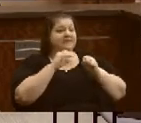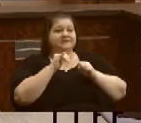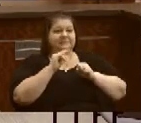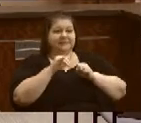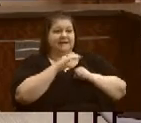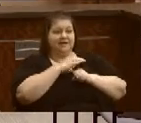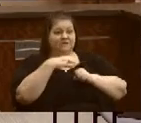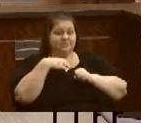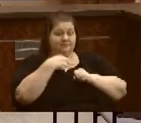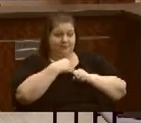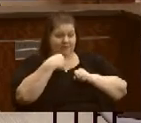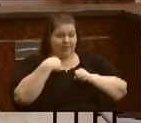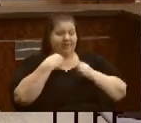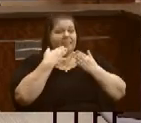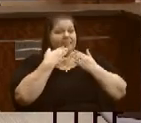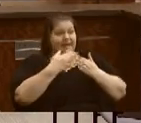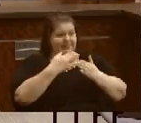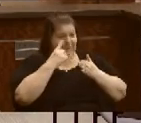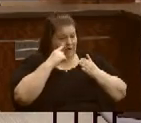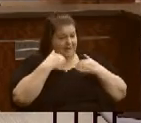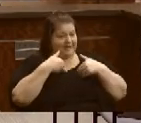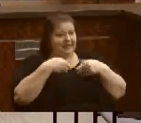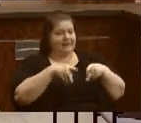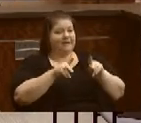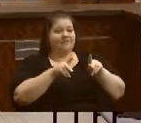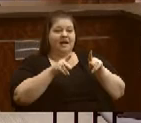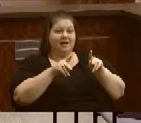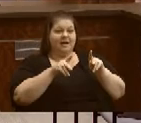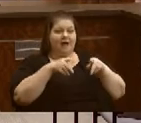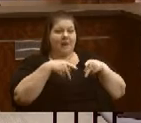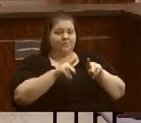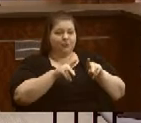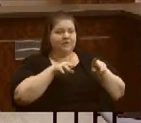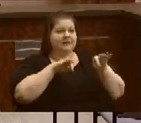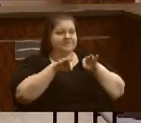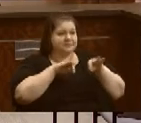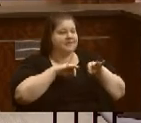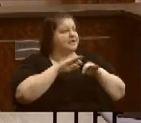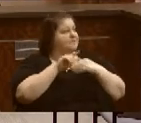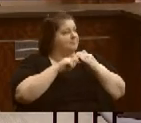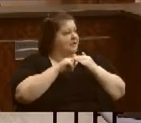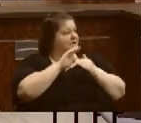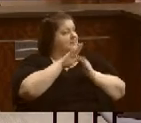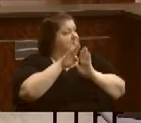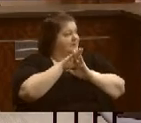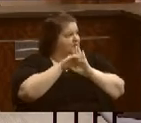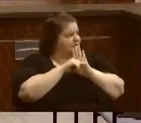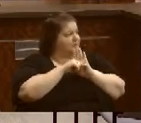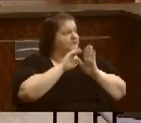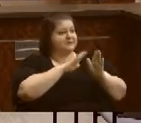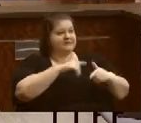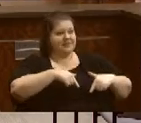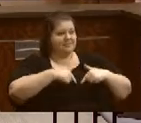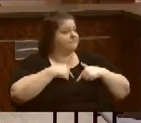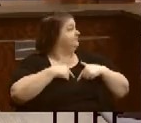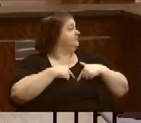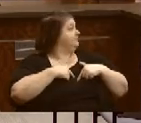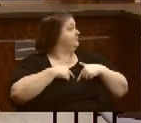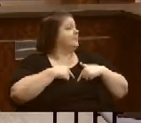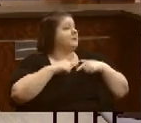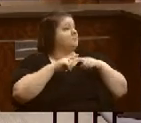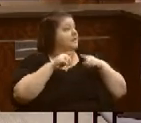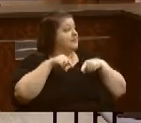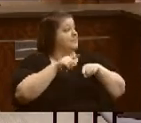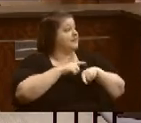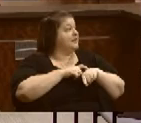Members, I'd like to give us the opportunity to read a little bit about what Dr. President Laurel. It's our pleasure, sir. In the